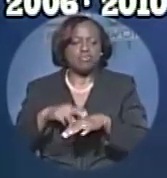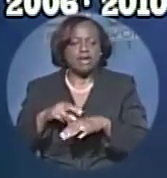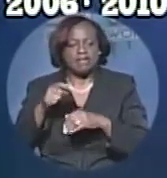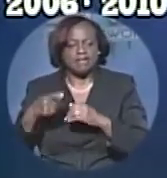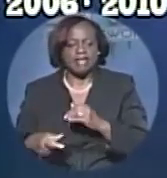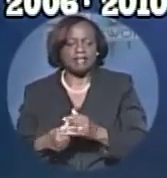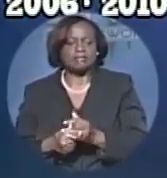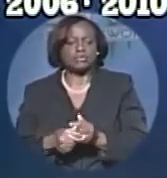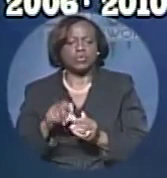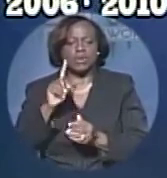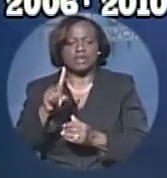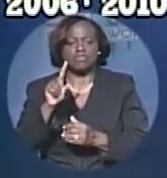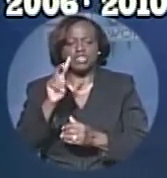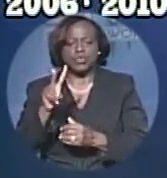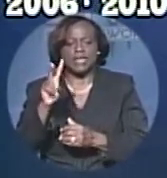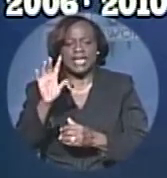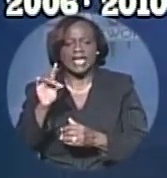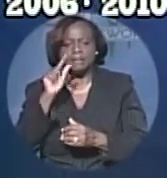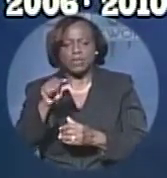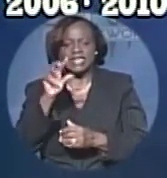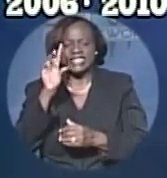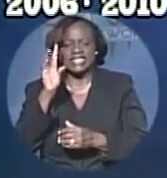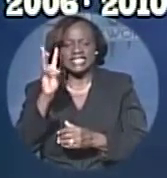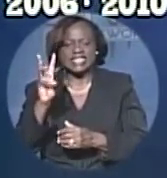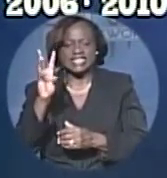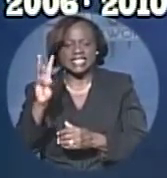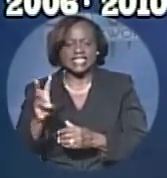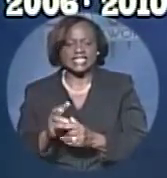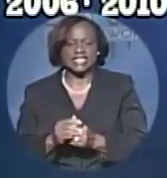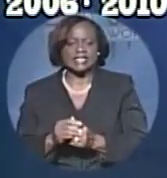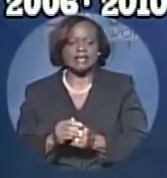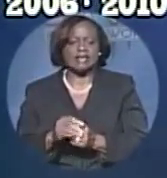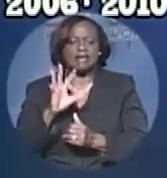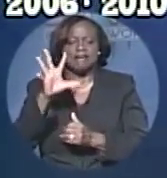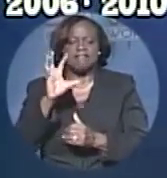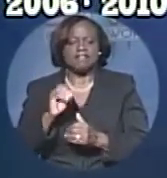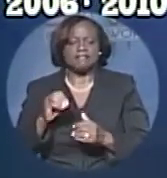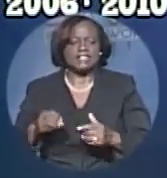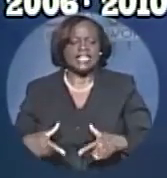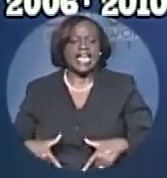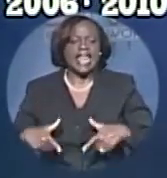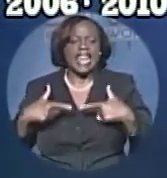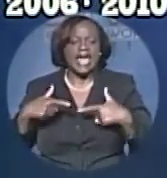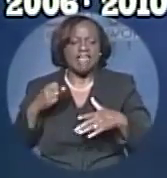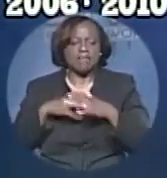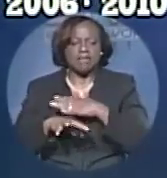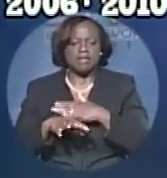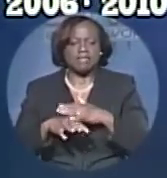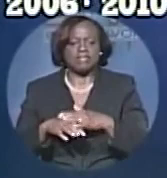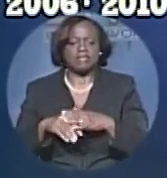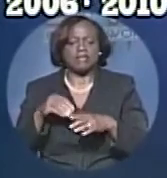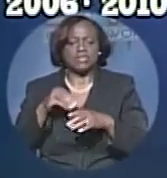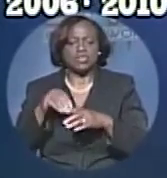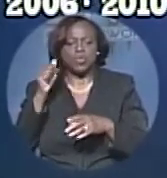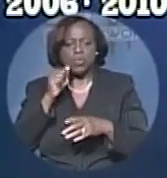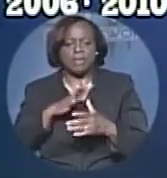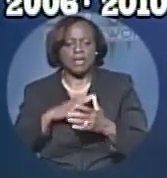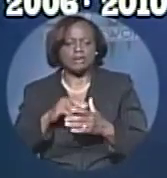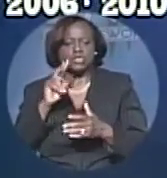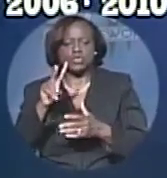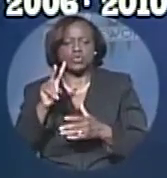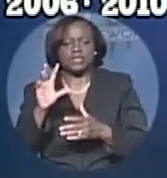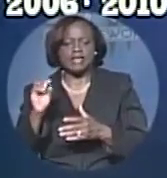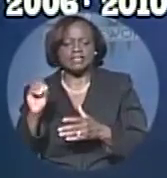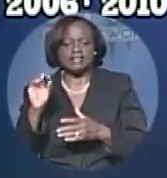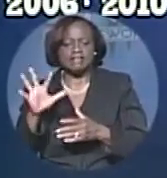of 128.66 to 50 live births per 1,000 women in 2005, with moderate increases